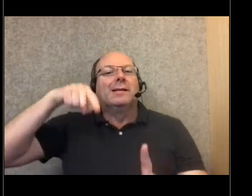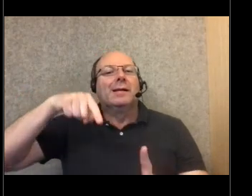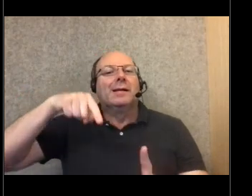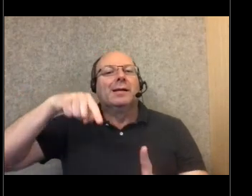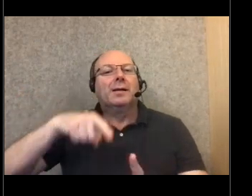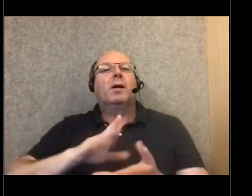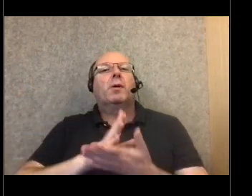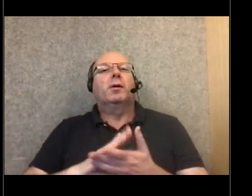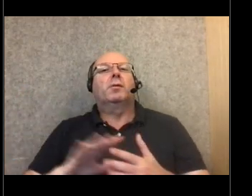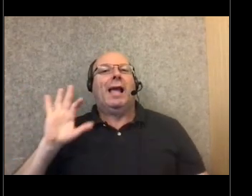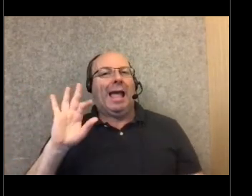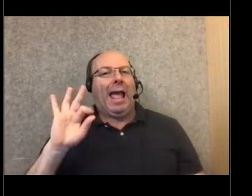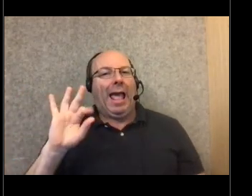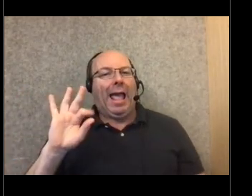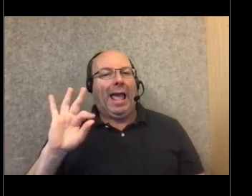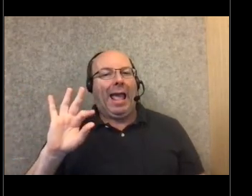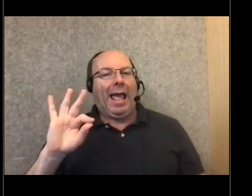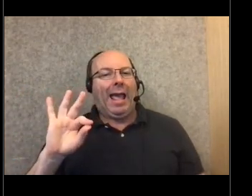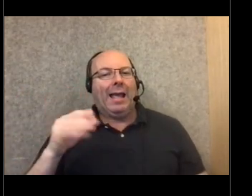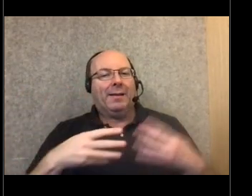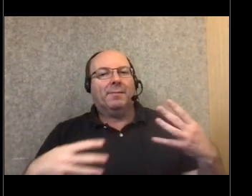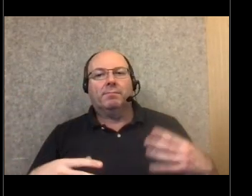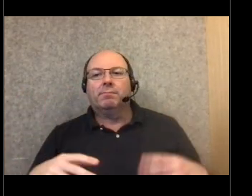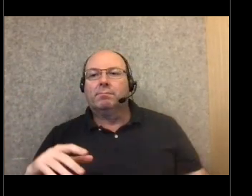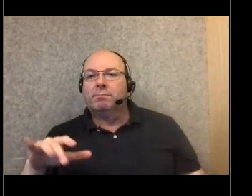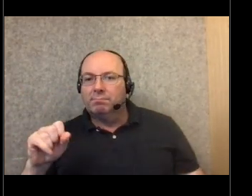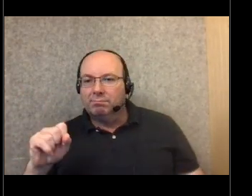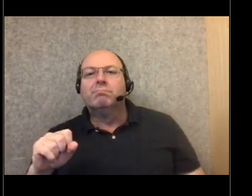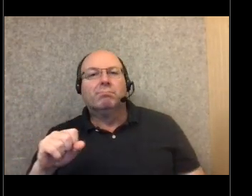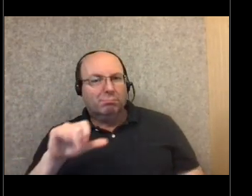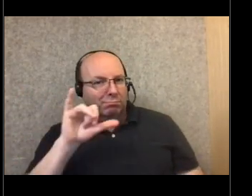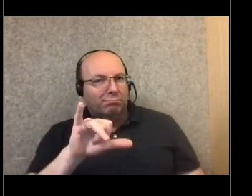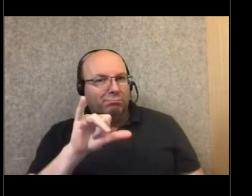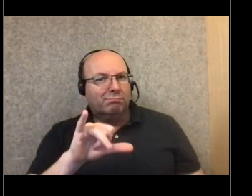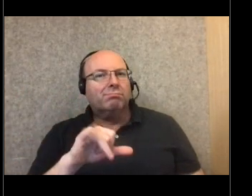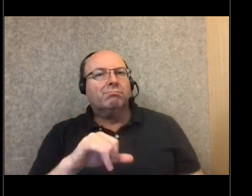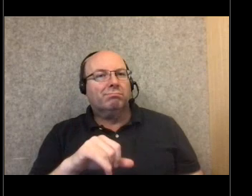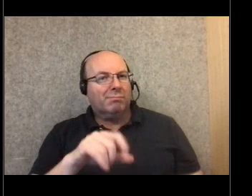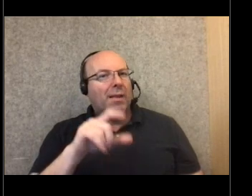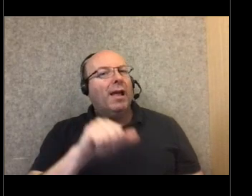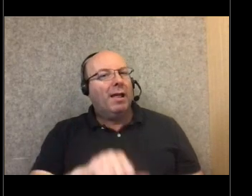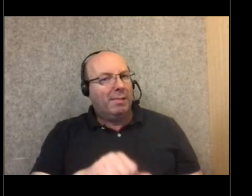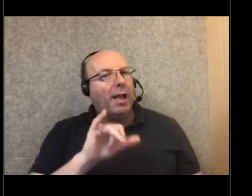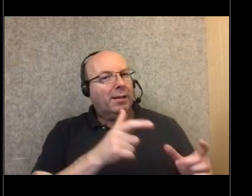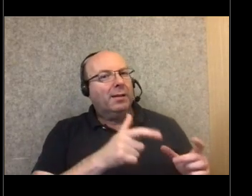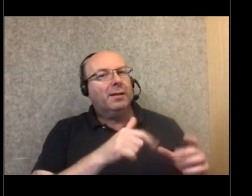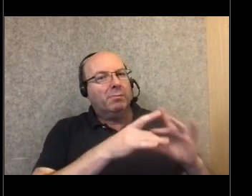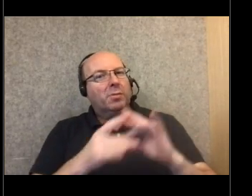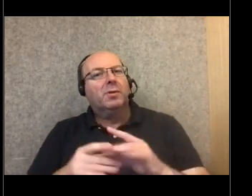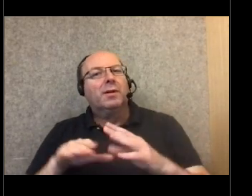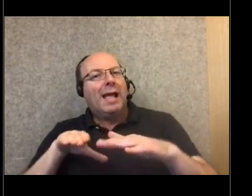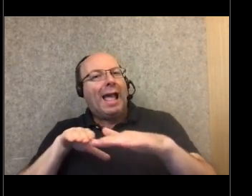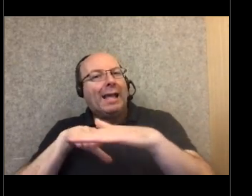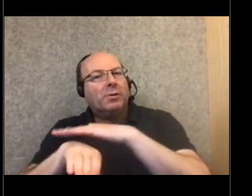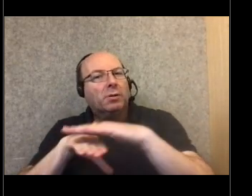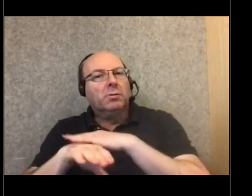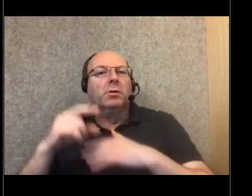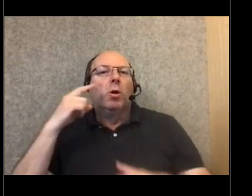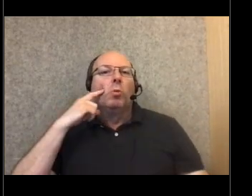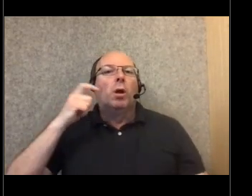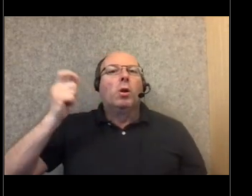Thank you for that answer, Eric. And I do see how that question can tie into accessible entry, because if you need a fob